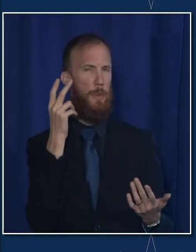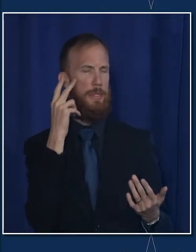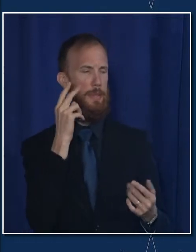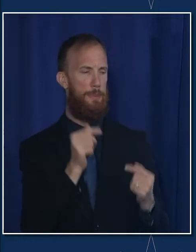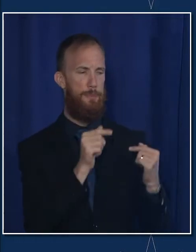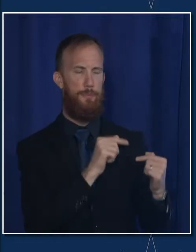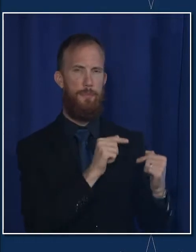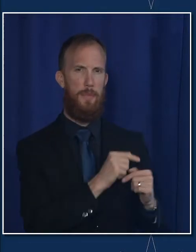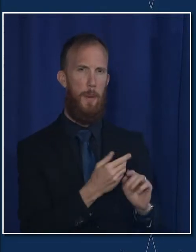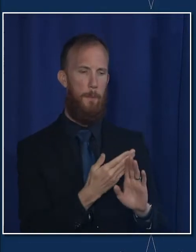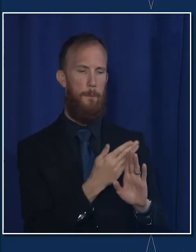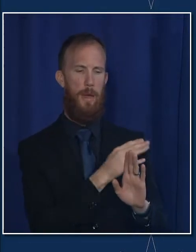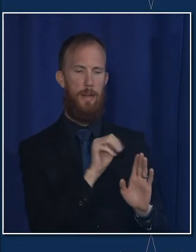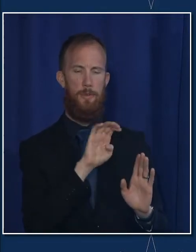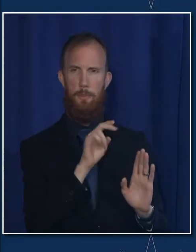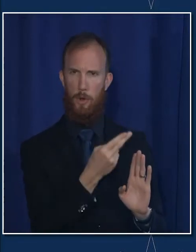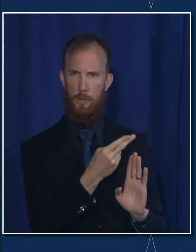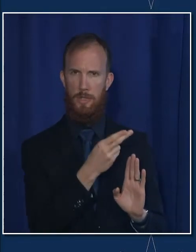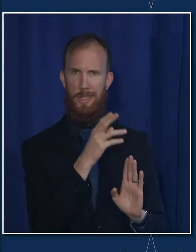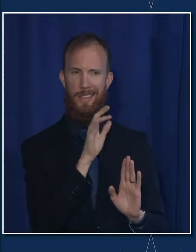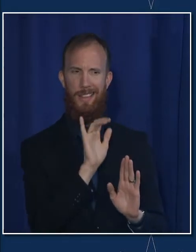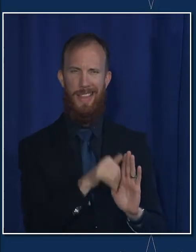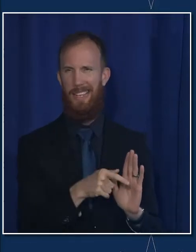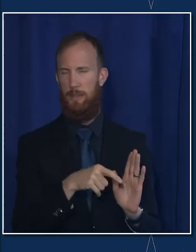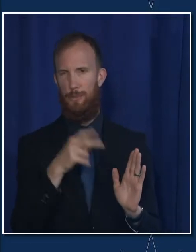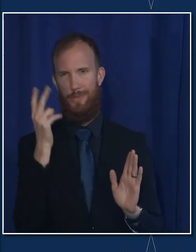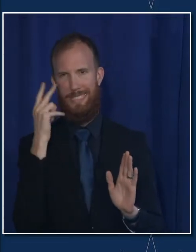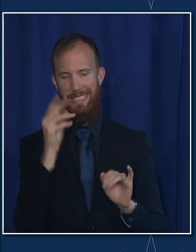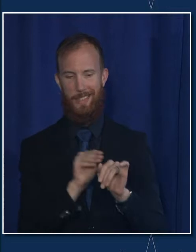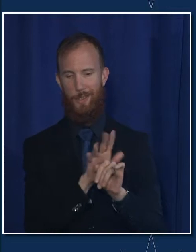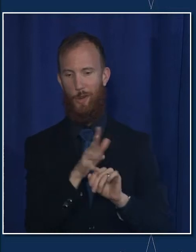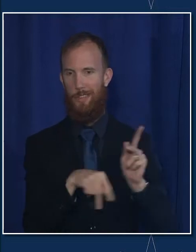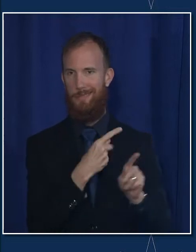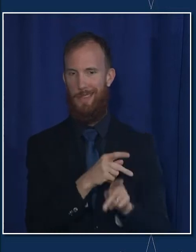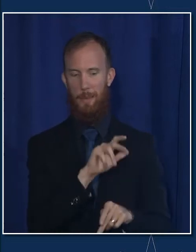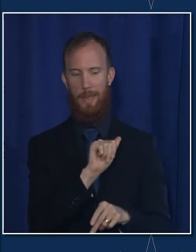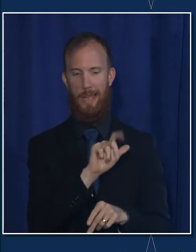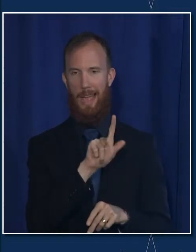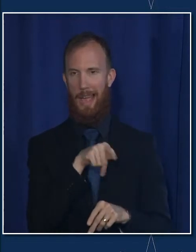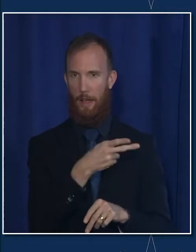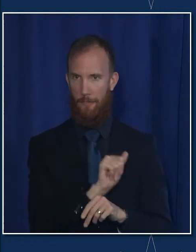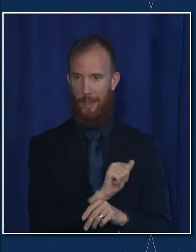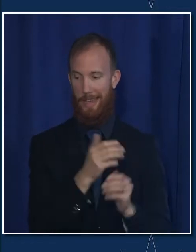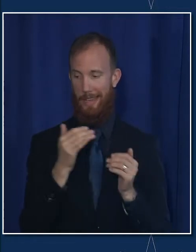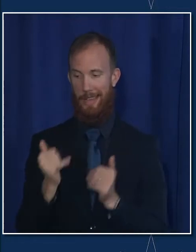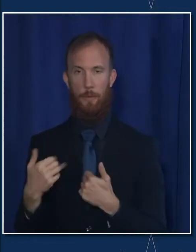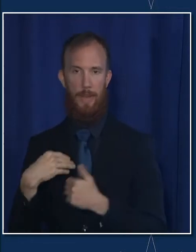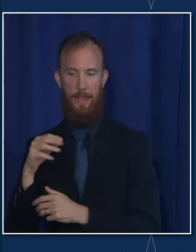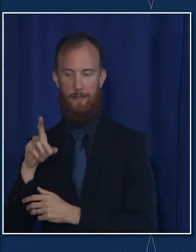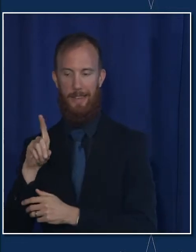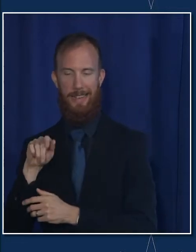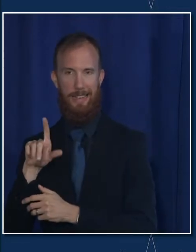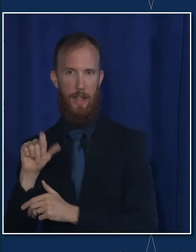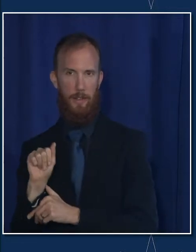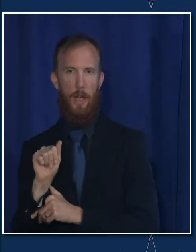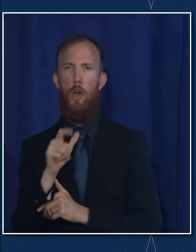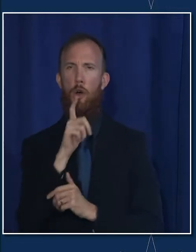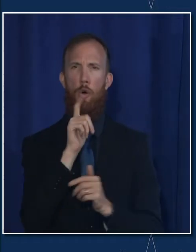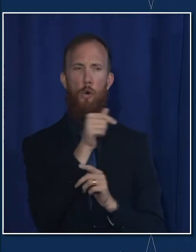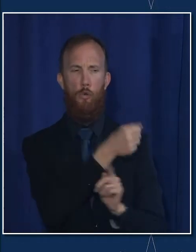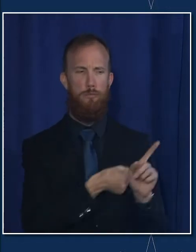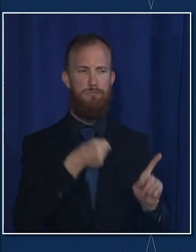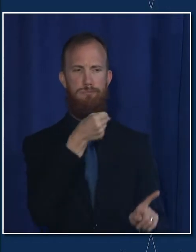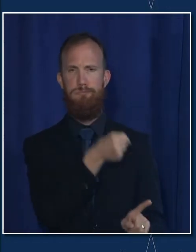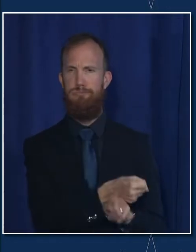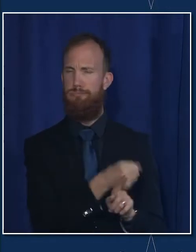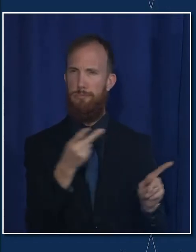early March, which was really the surge that we saw with Alpha and now the surge that we see with Delta, very heavily falling on those who are